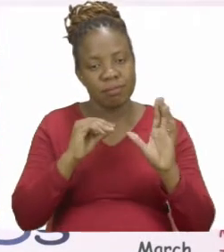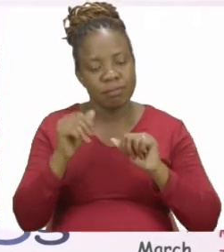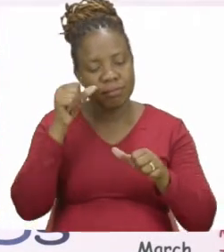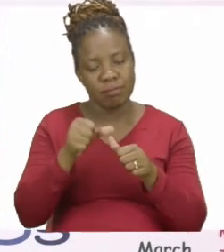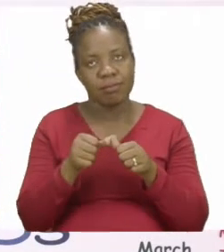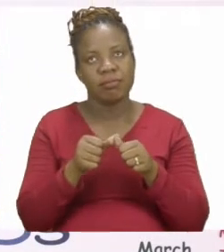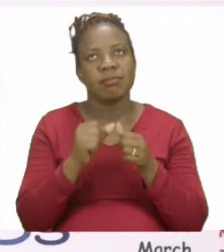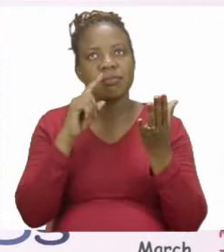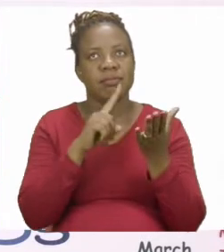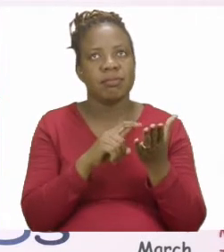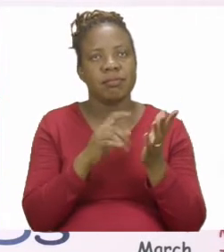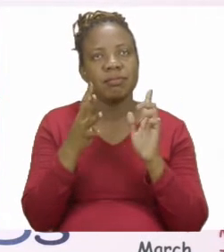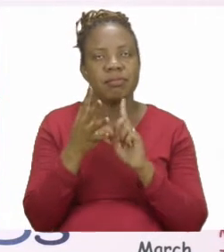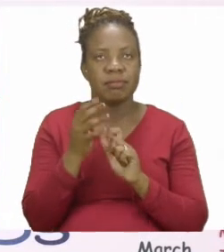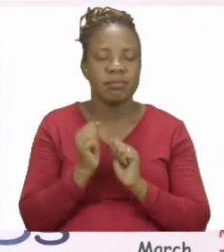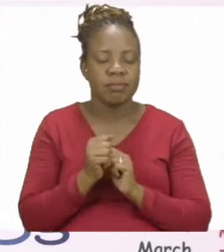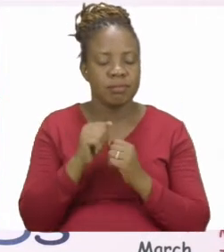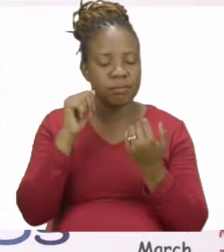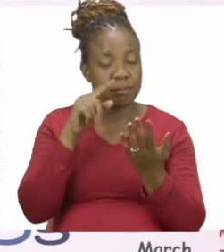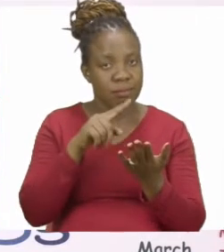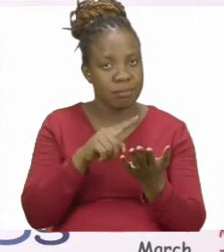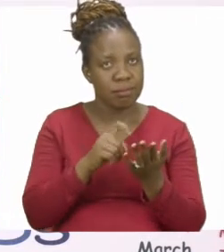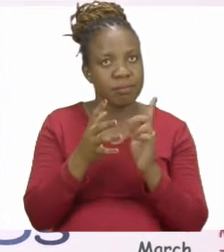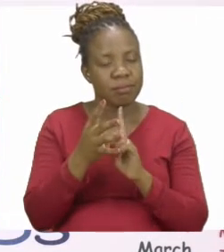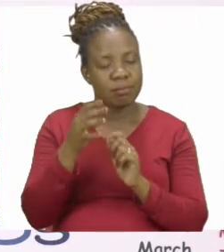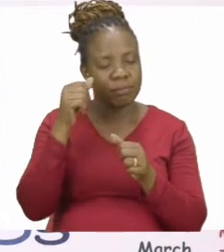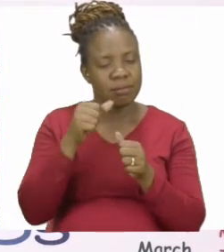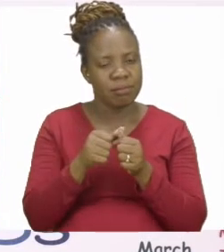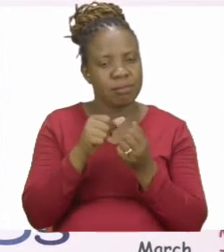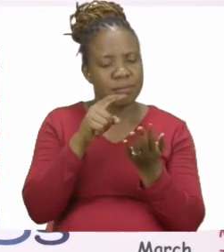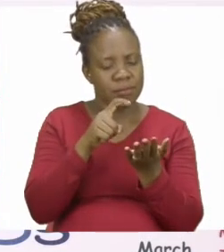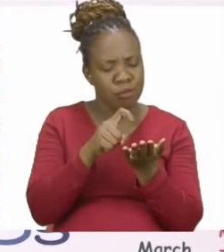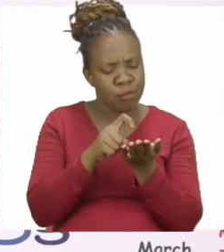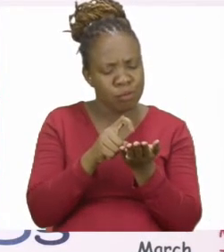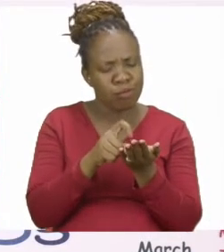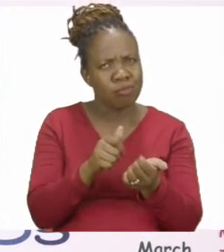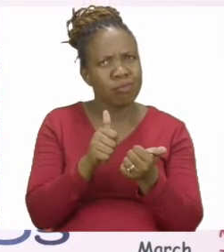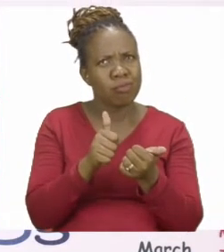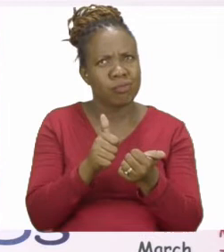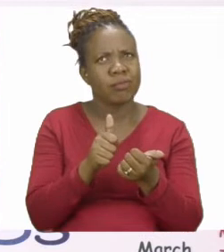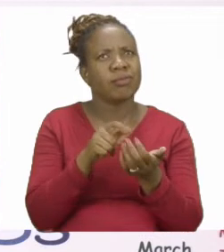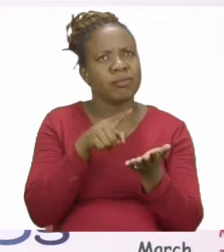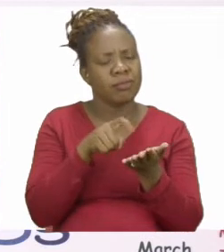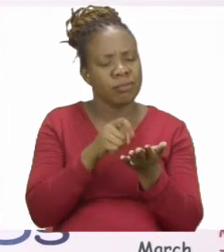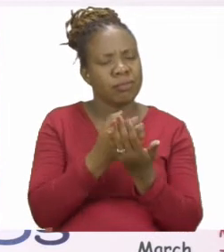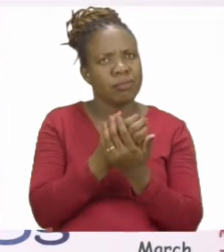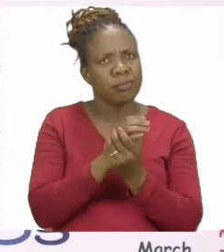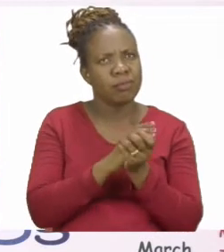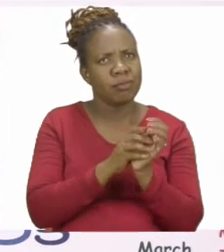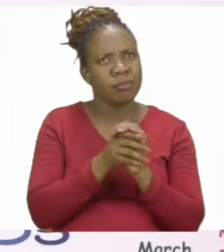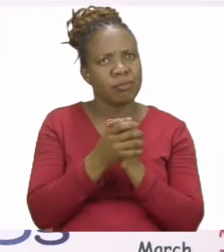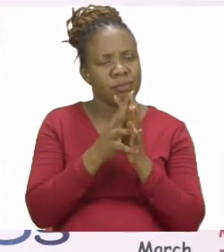sanitize. Remember, everyone, make sure you use a generous amount of sanitizer so that you can